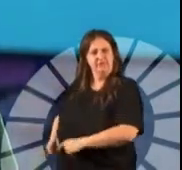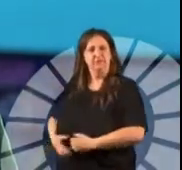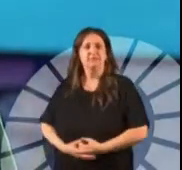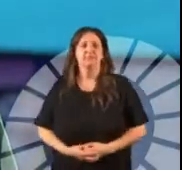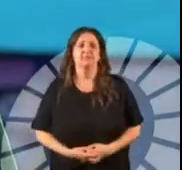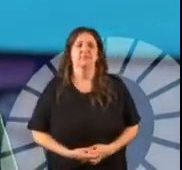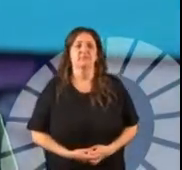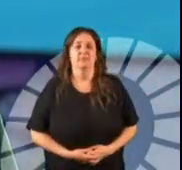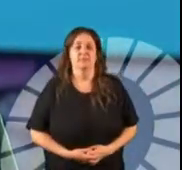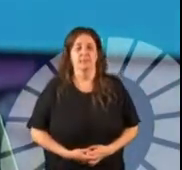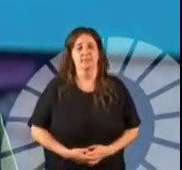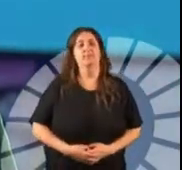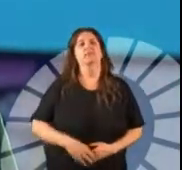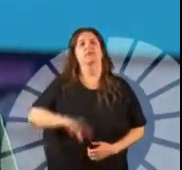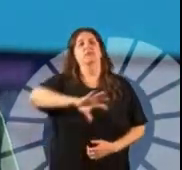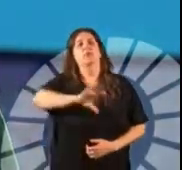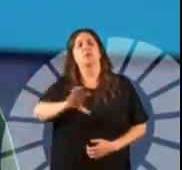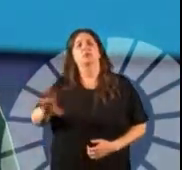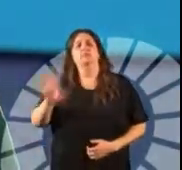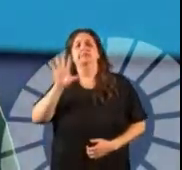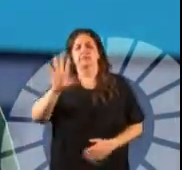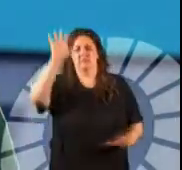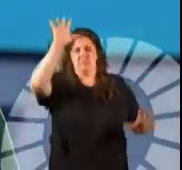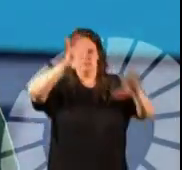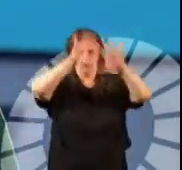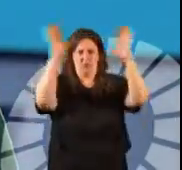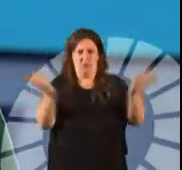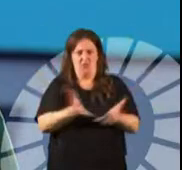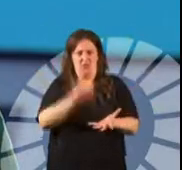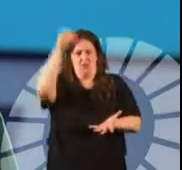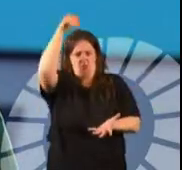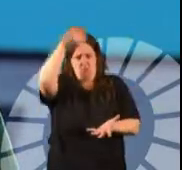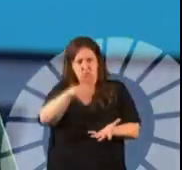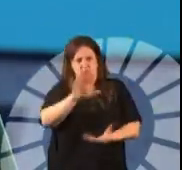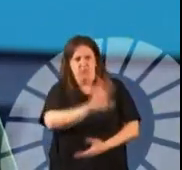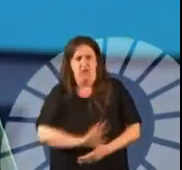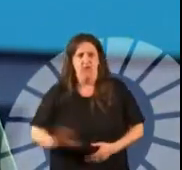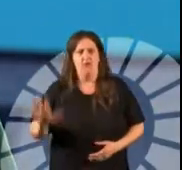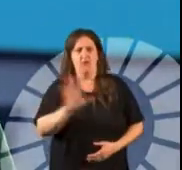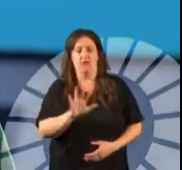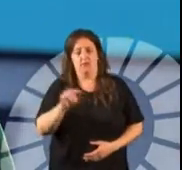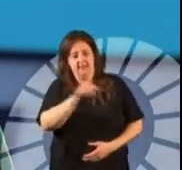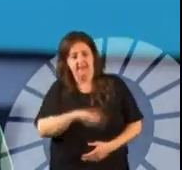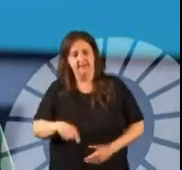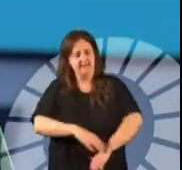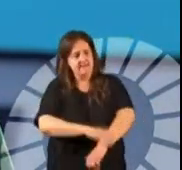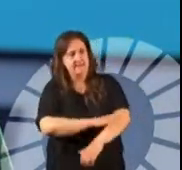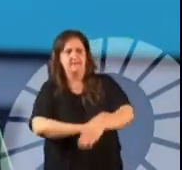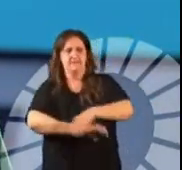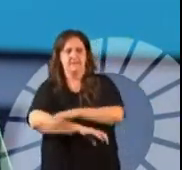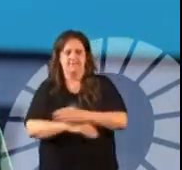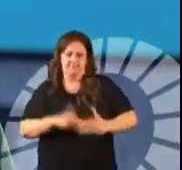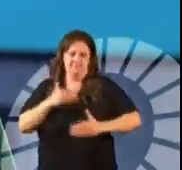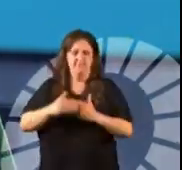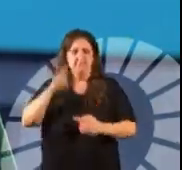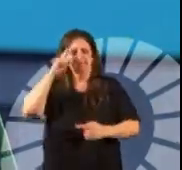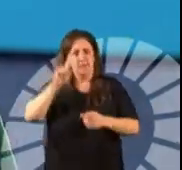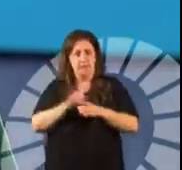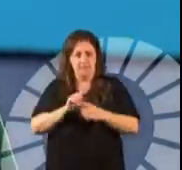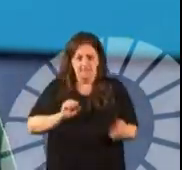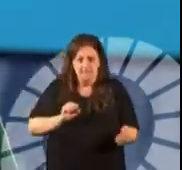put their foot forward. Regional organizations like the AU and the